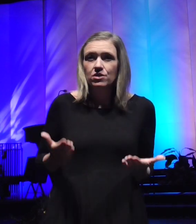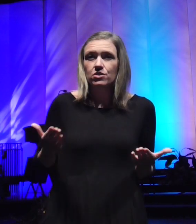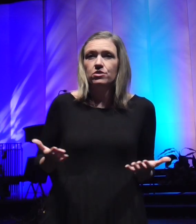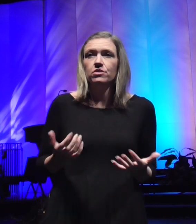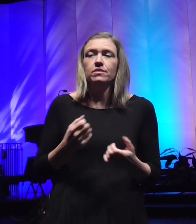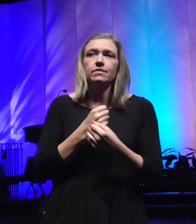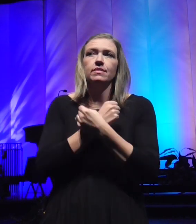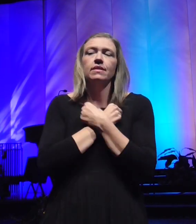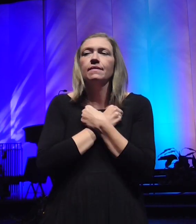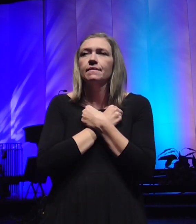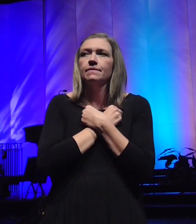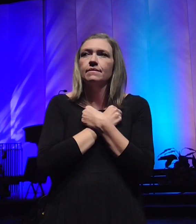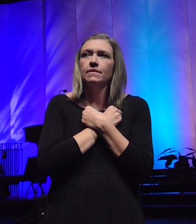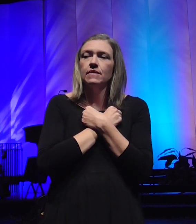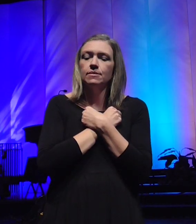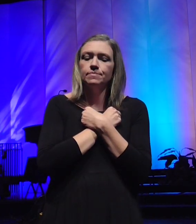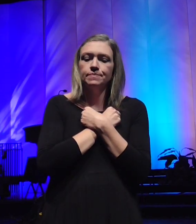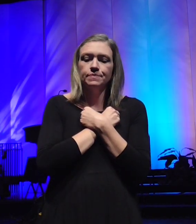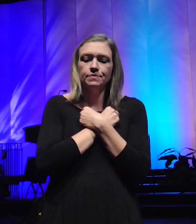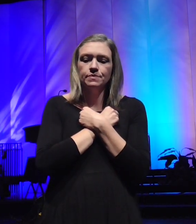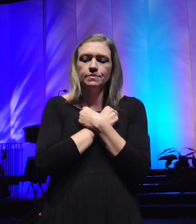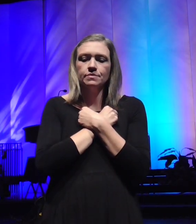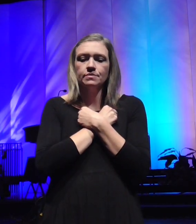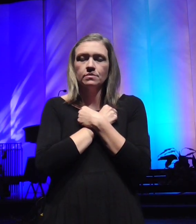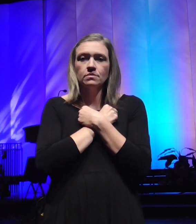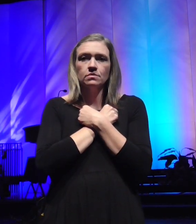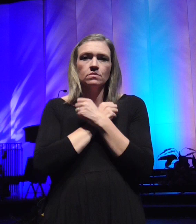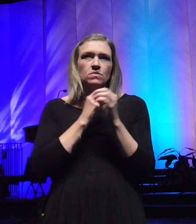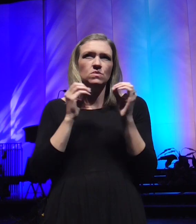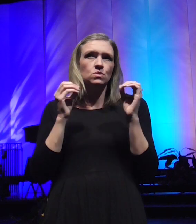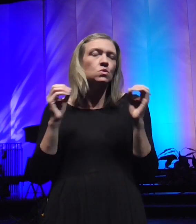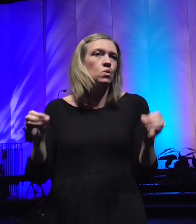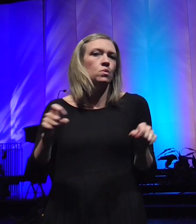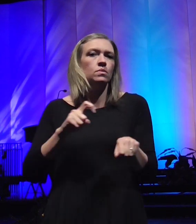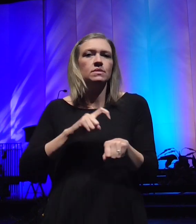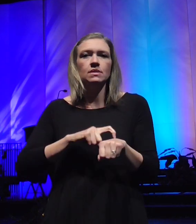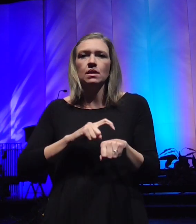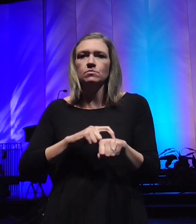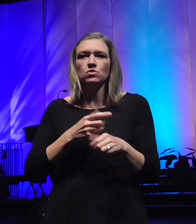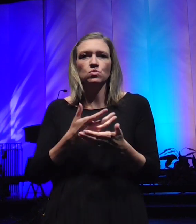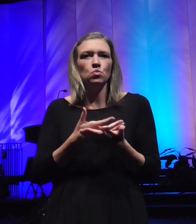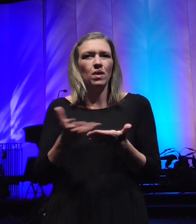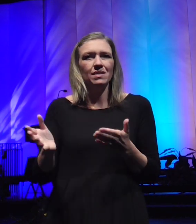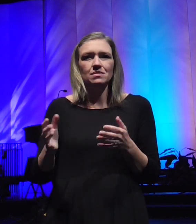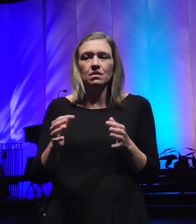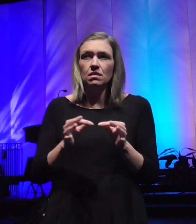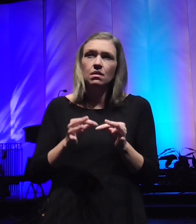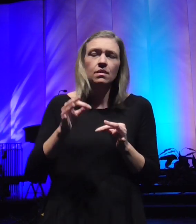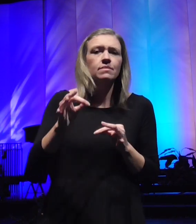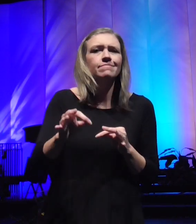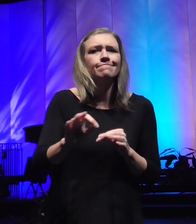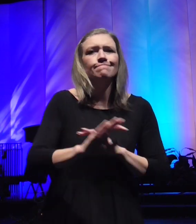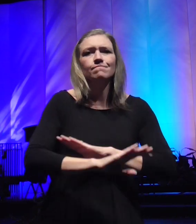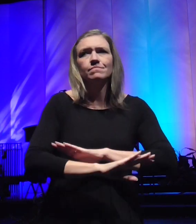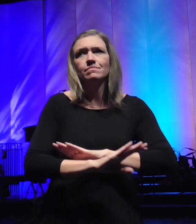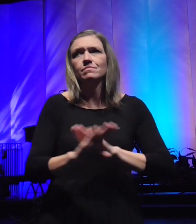to love. There's no time to waste